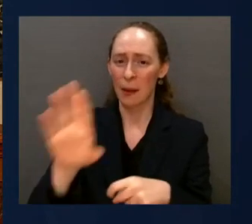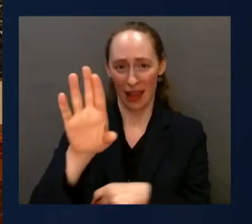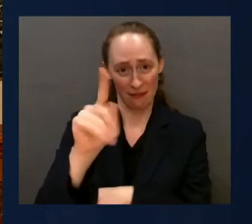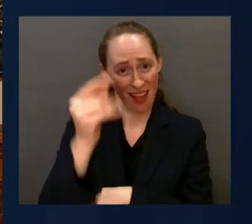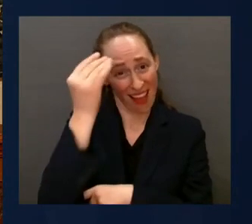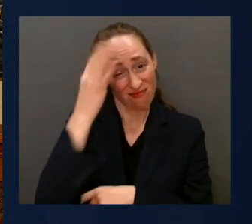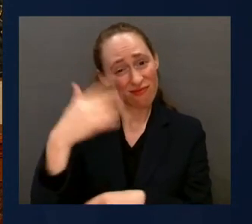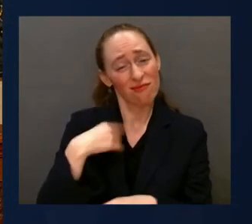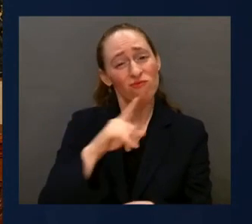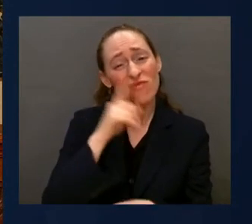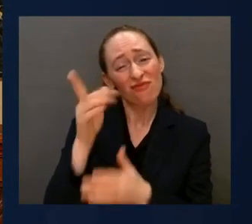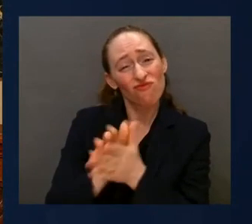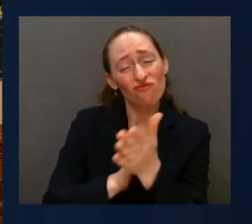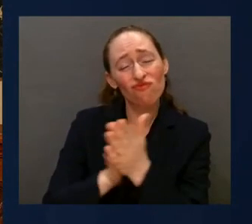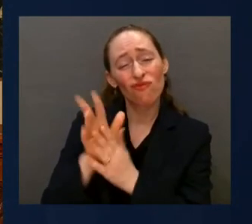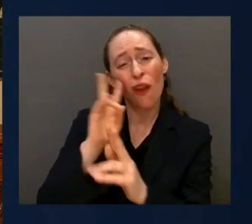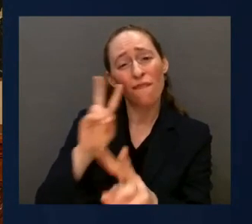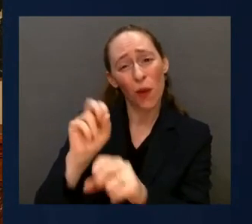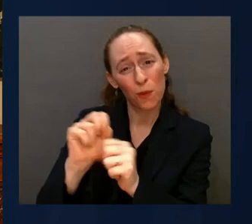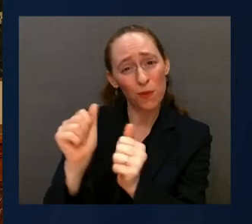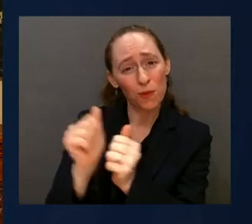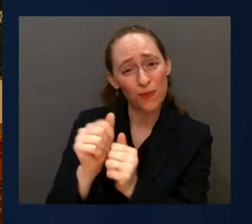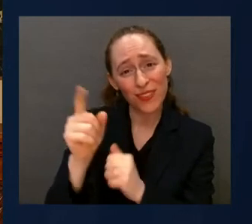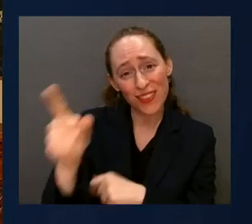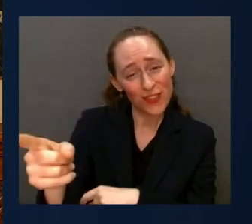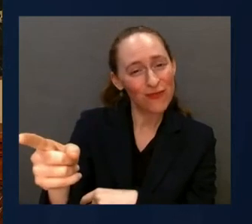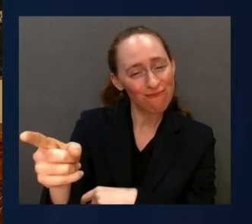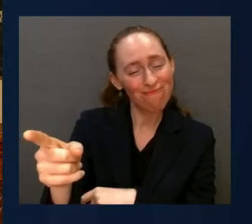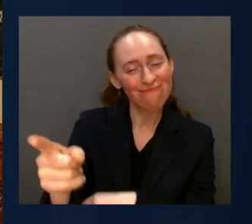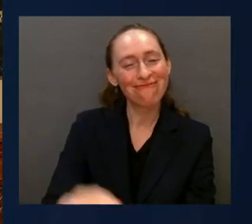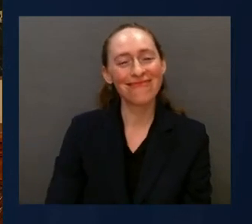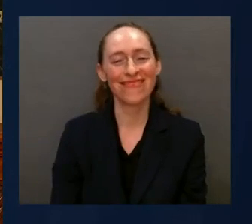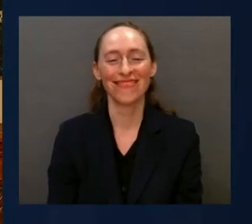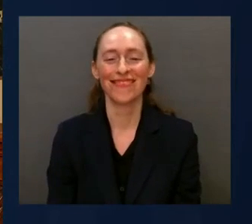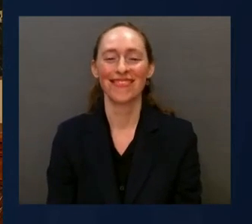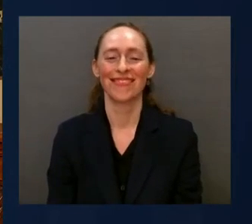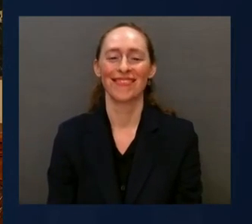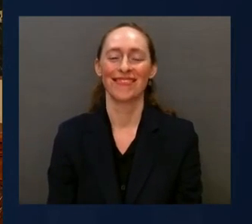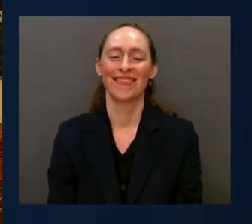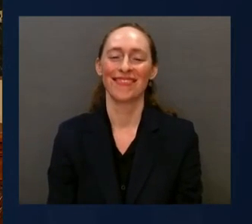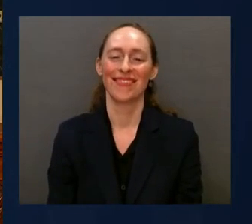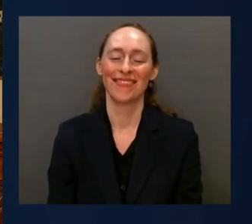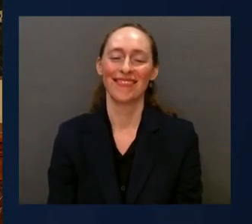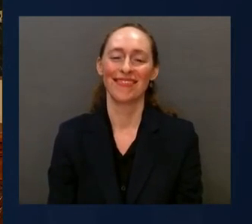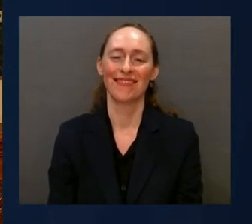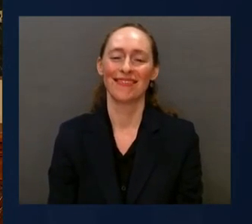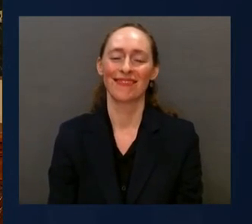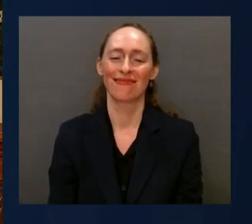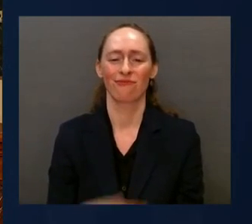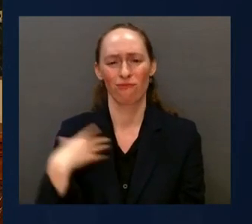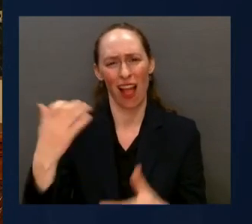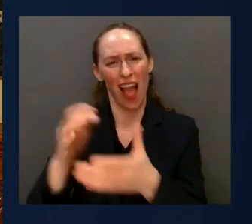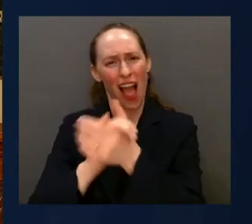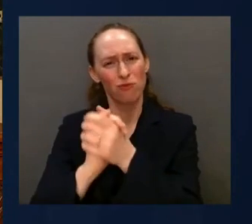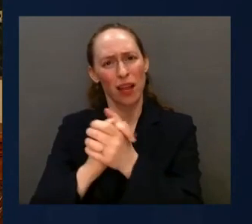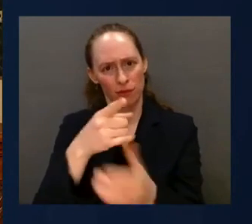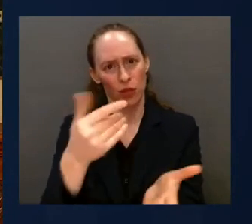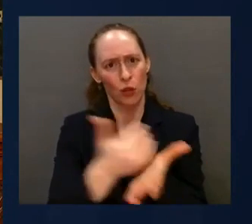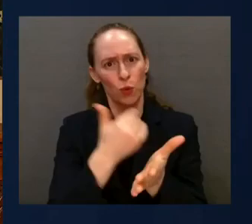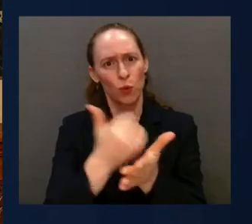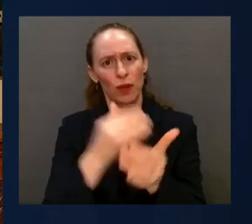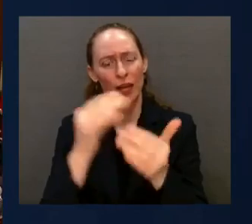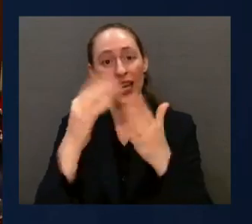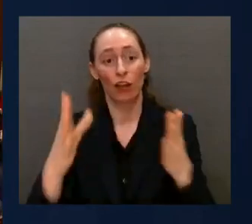And I want to congratulate the new leader of the House Democrats, the first African-American minority leader in history, Hakeem